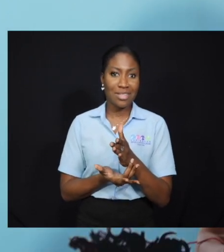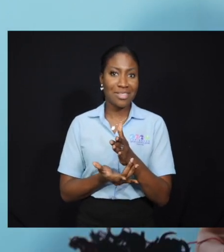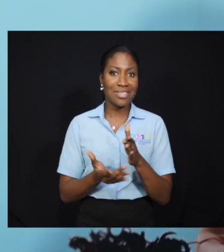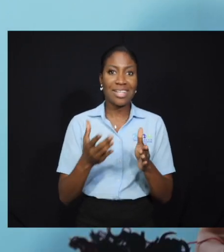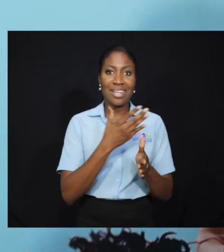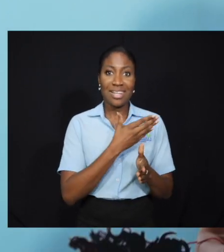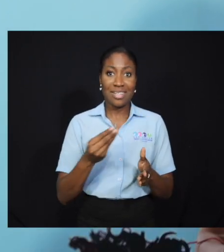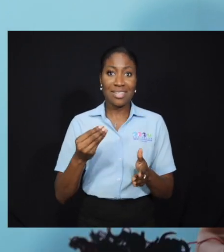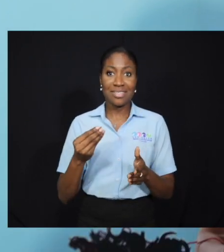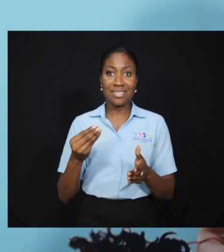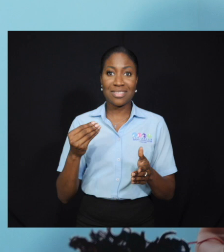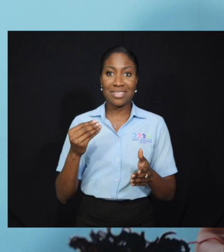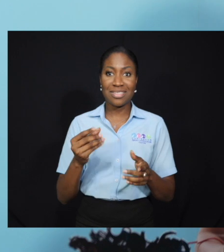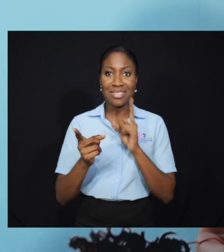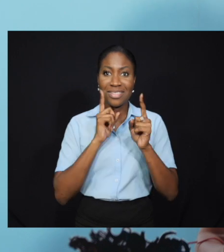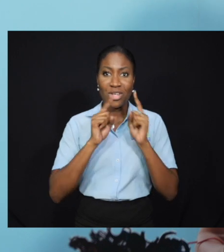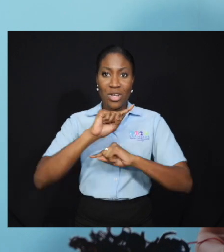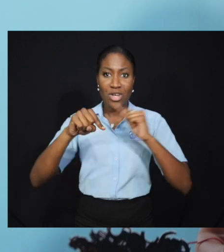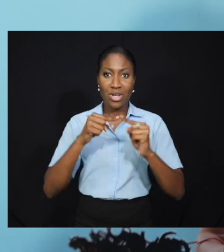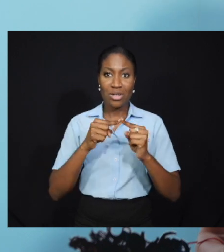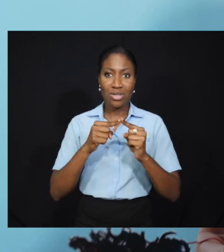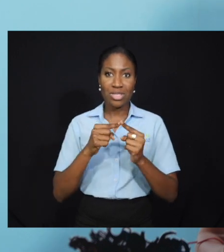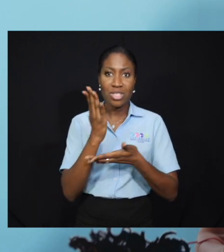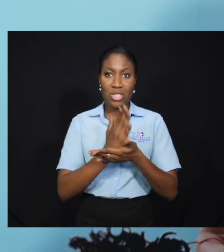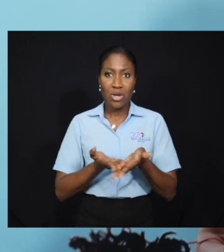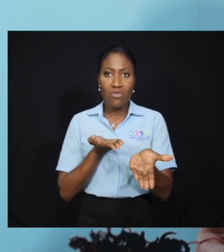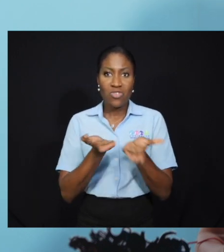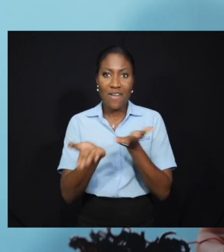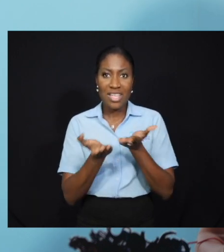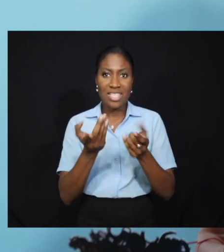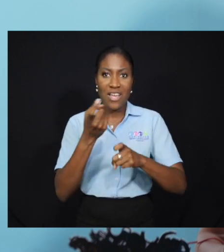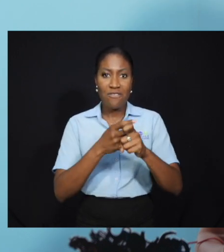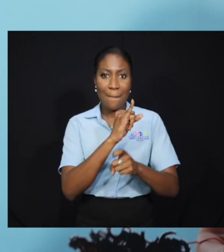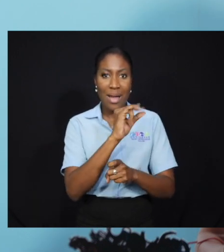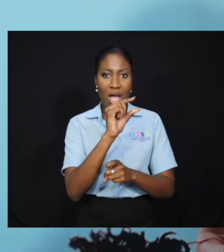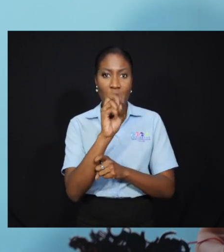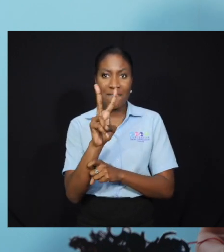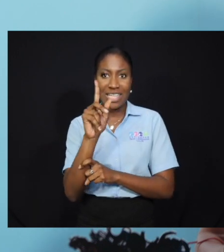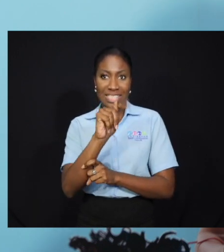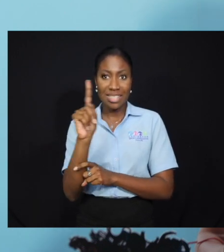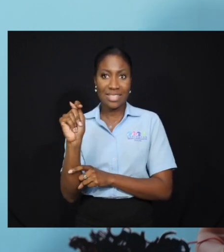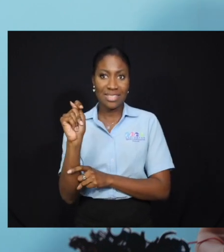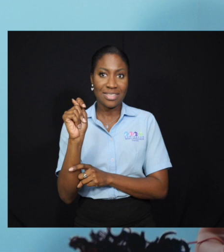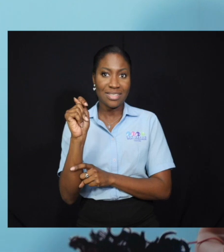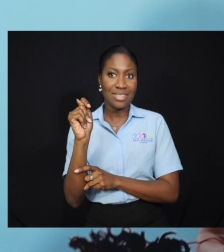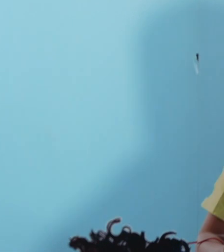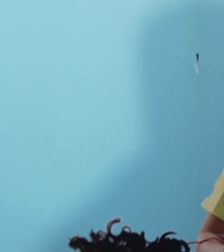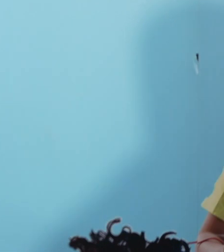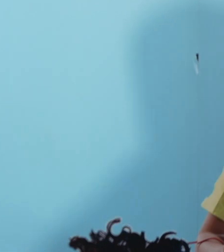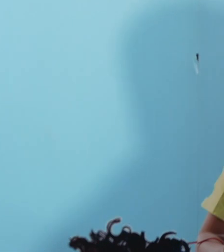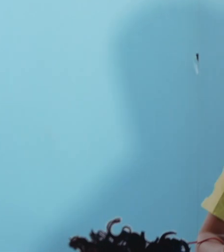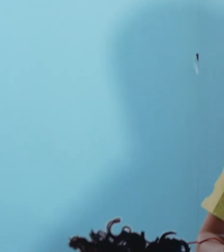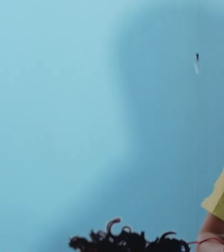Sherilyn. Niala, I want to bring you back in here. We were talking about some of the services provided by